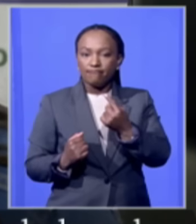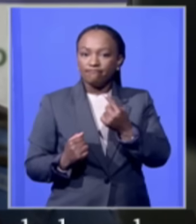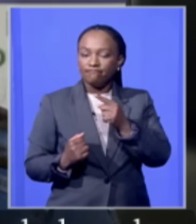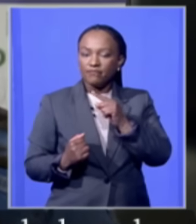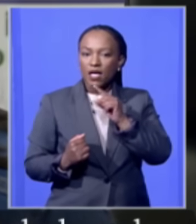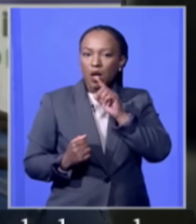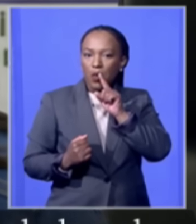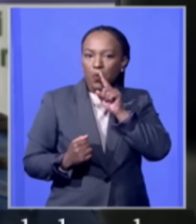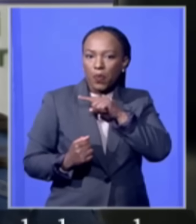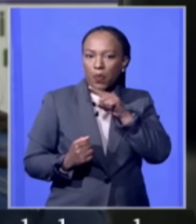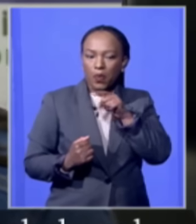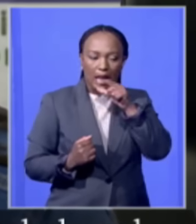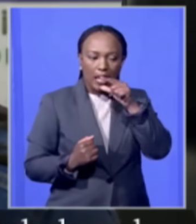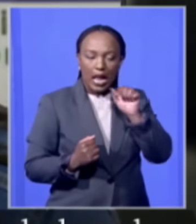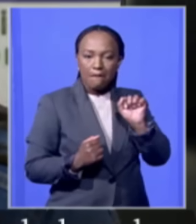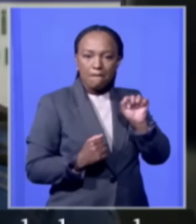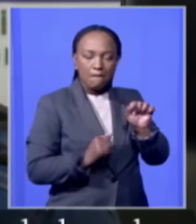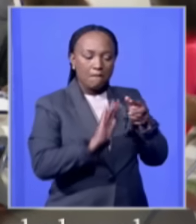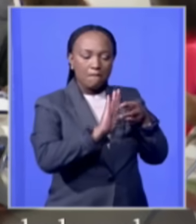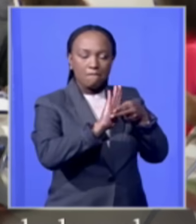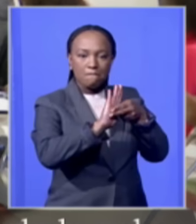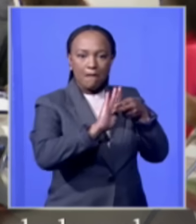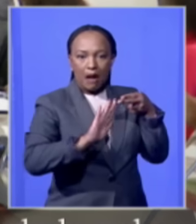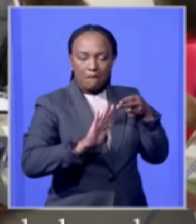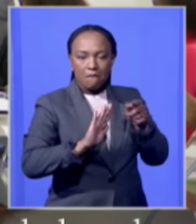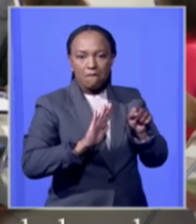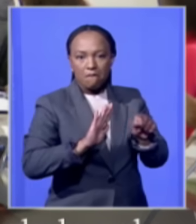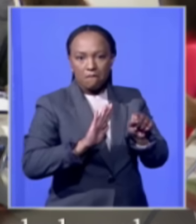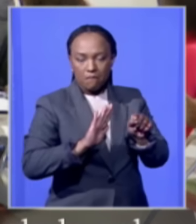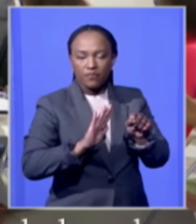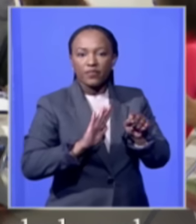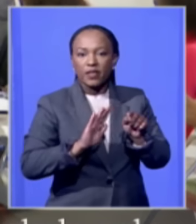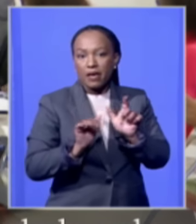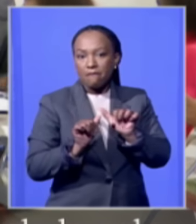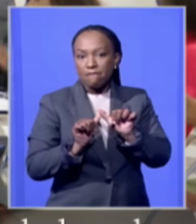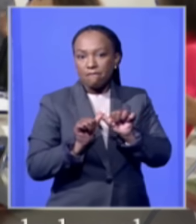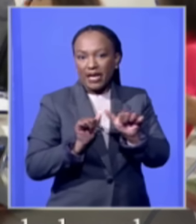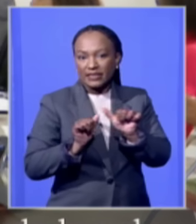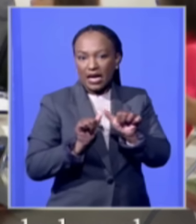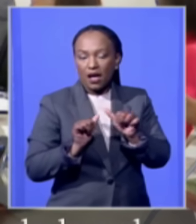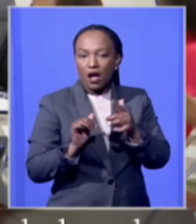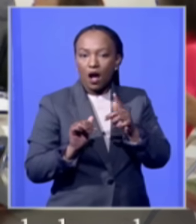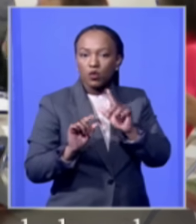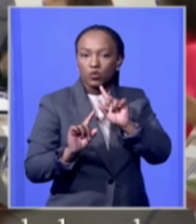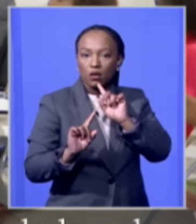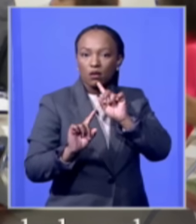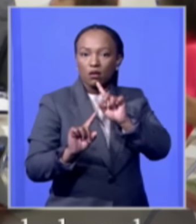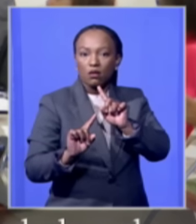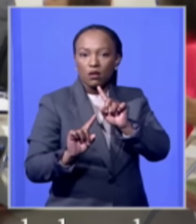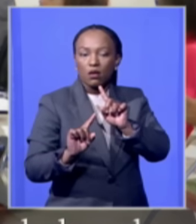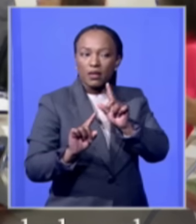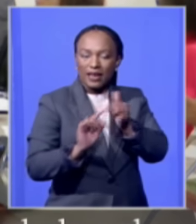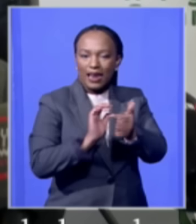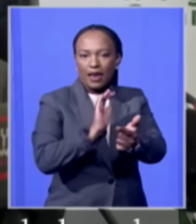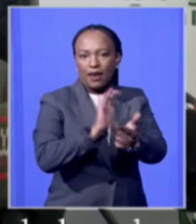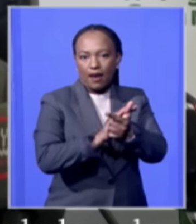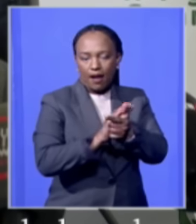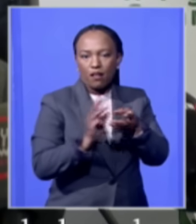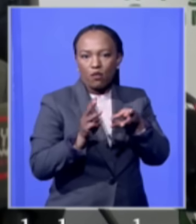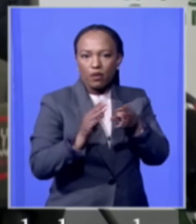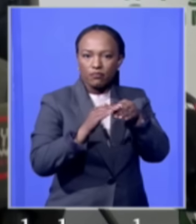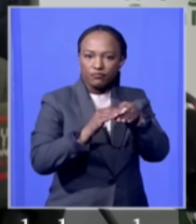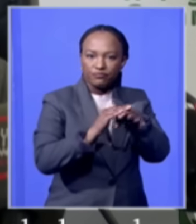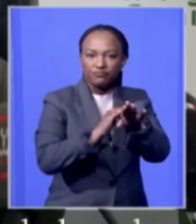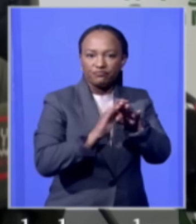di goboša leina la bona le gore tsela e kaone ya go di arabela ke go tšea magato a semolao. Michael